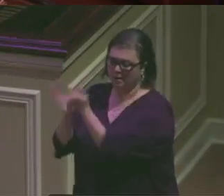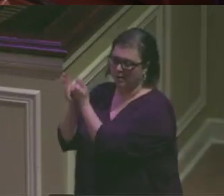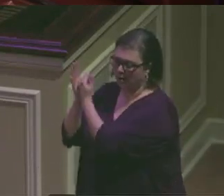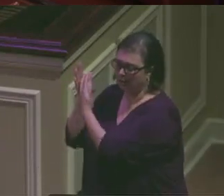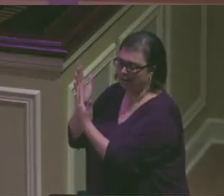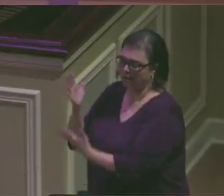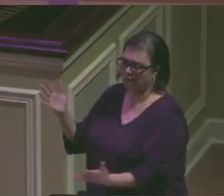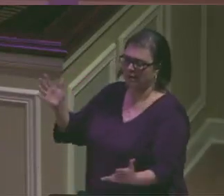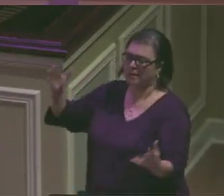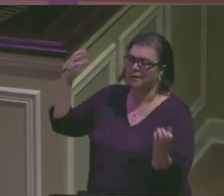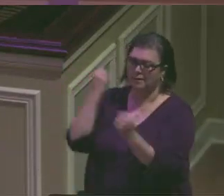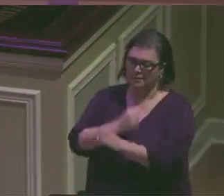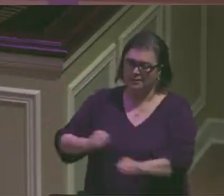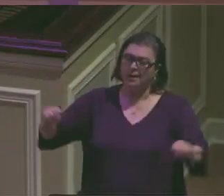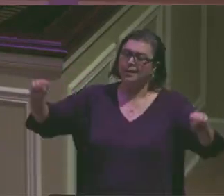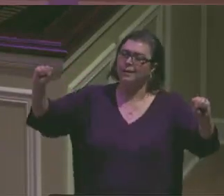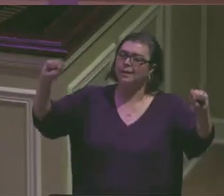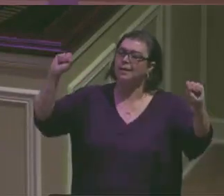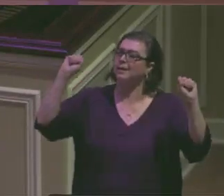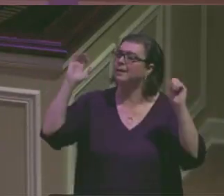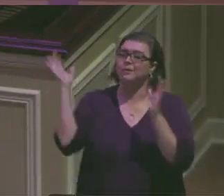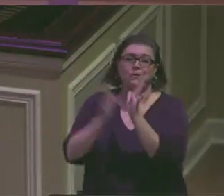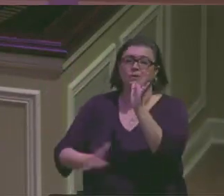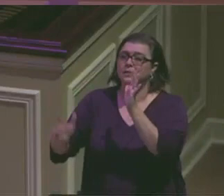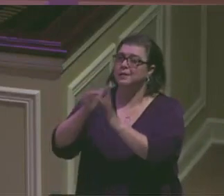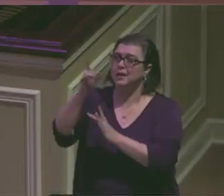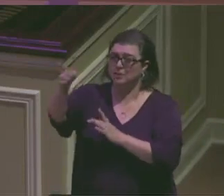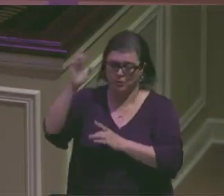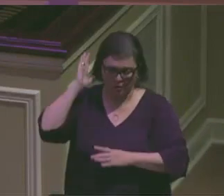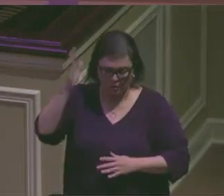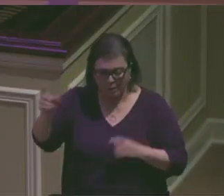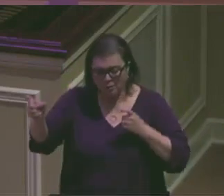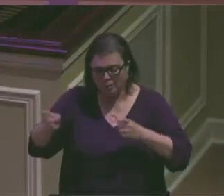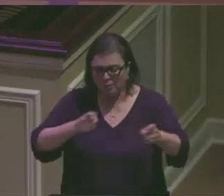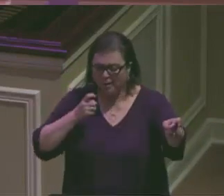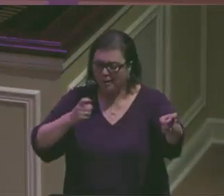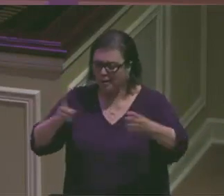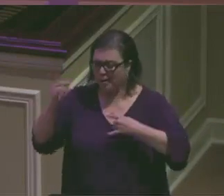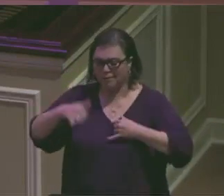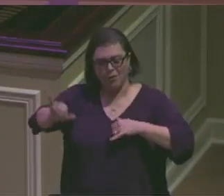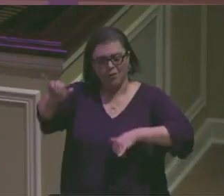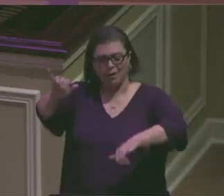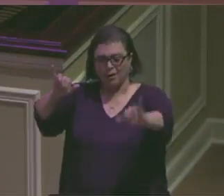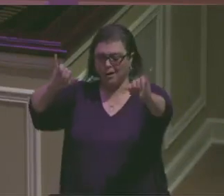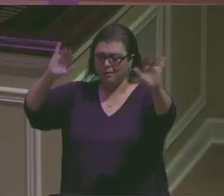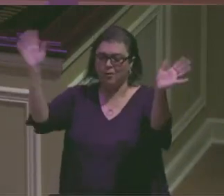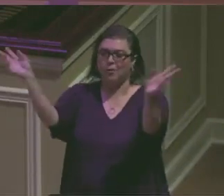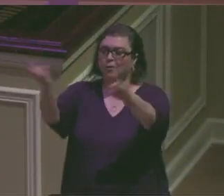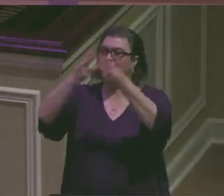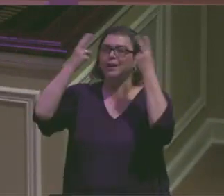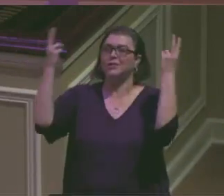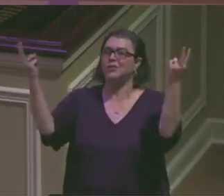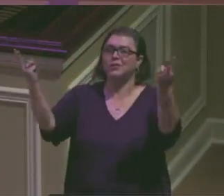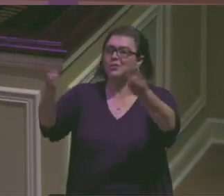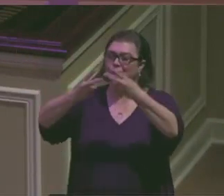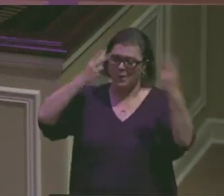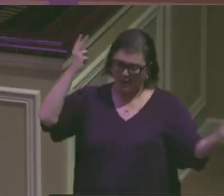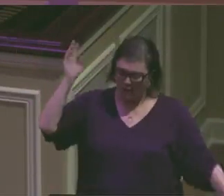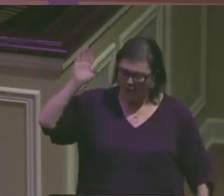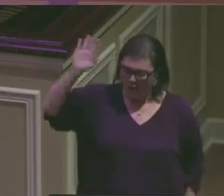hands. And Jesus, You will reign forevermore. The victory